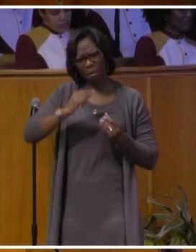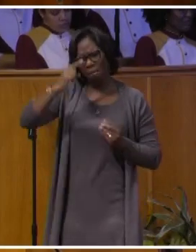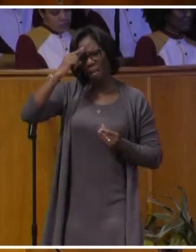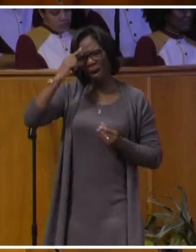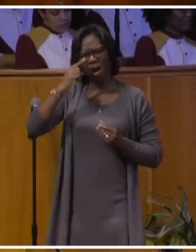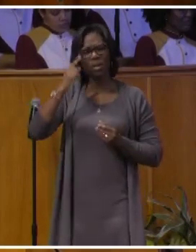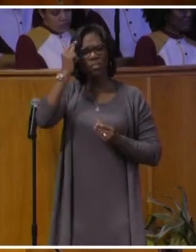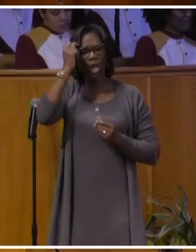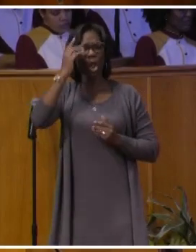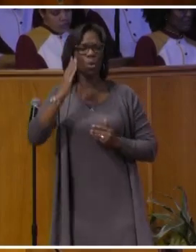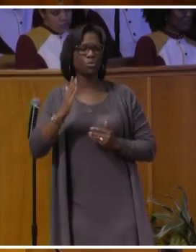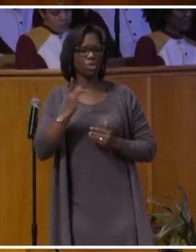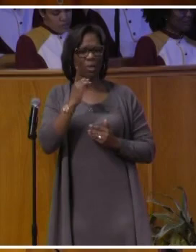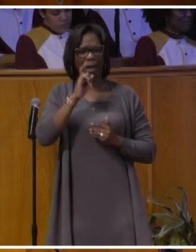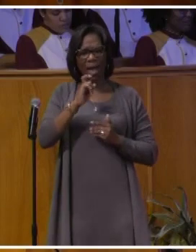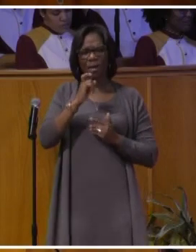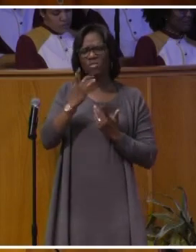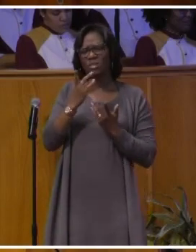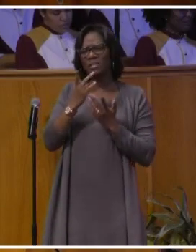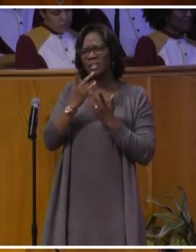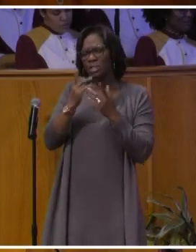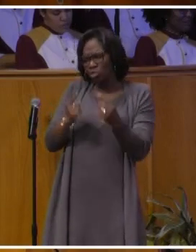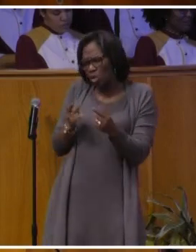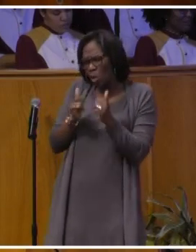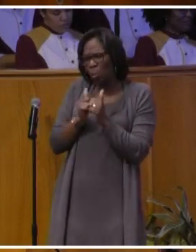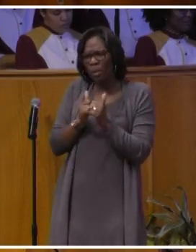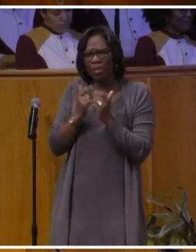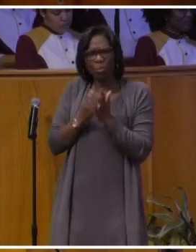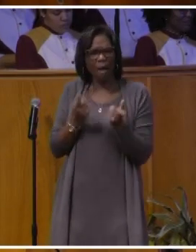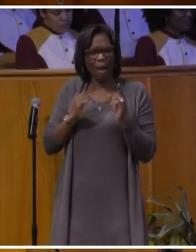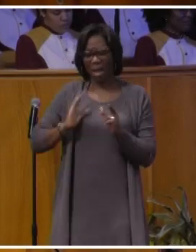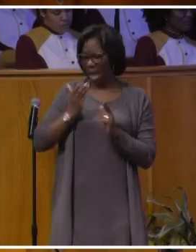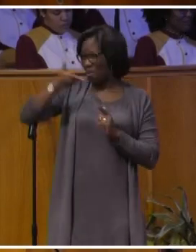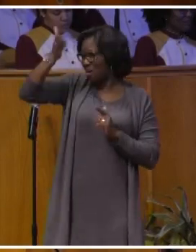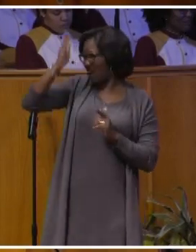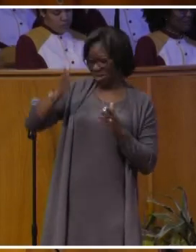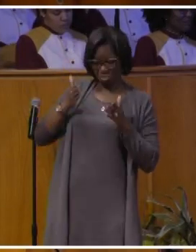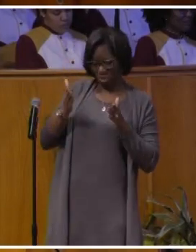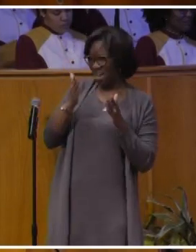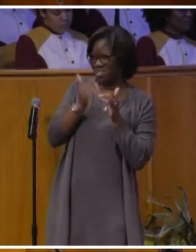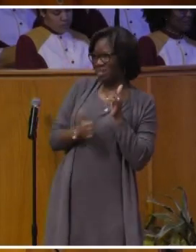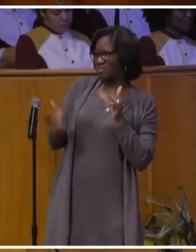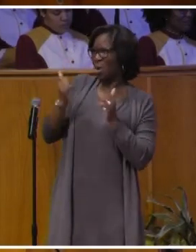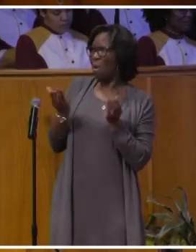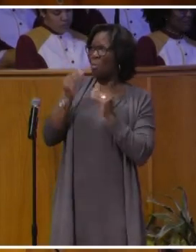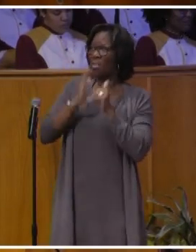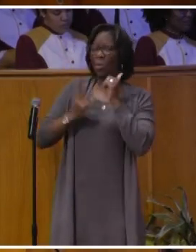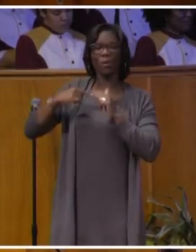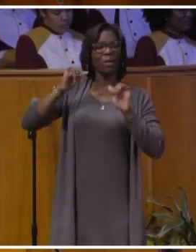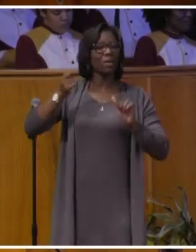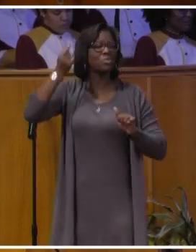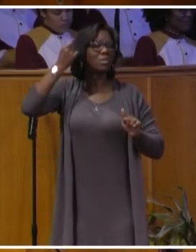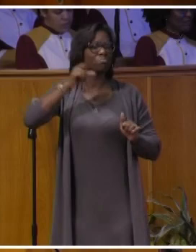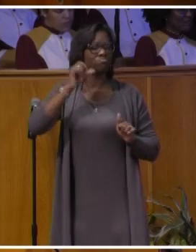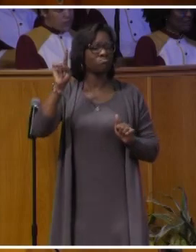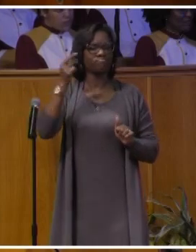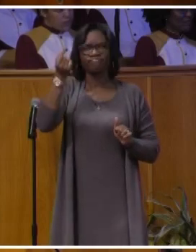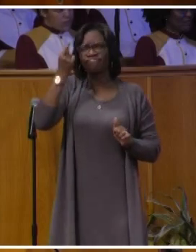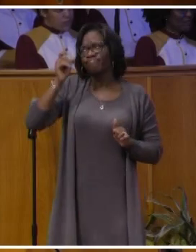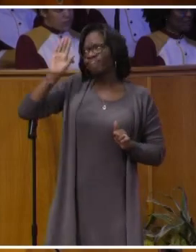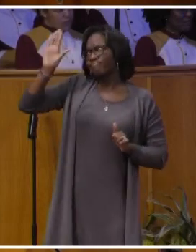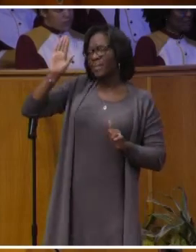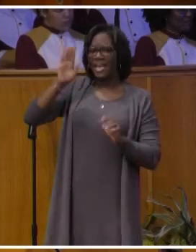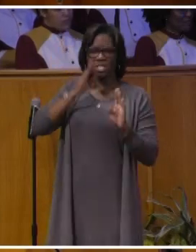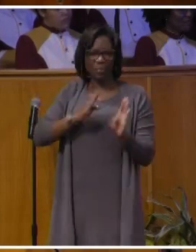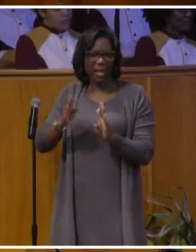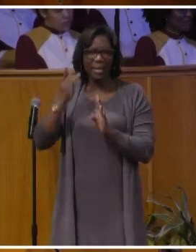to be a theologian. You've got to wrestle with the fact that our God's ways are higher than our ways, and we don't always understand what